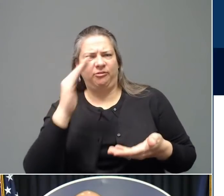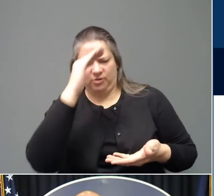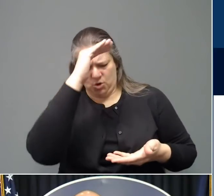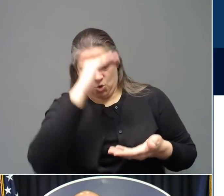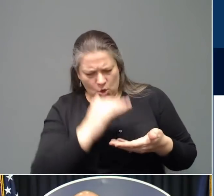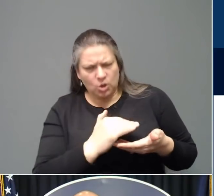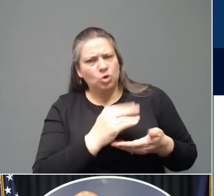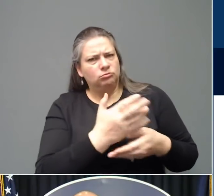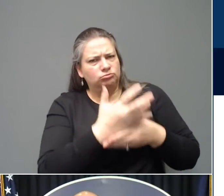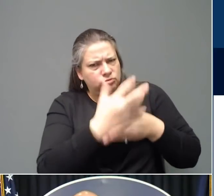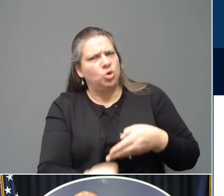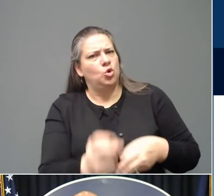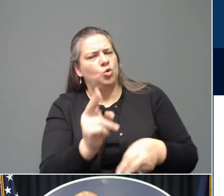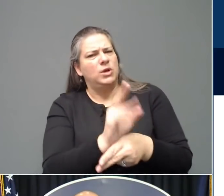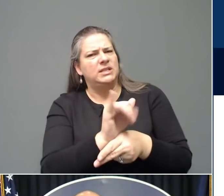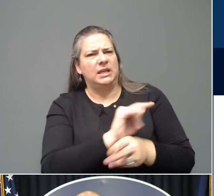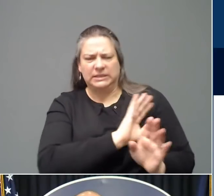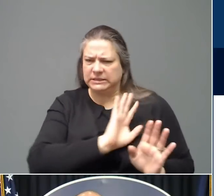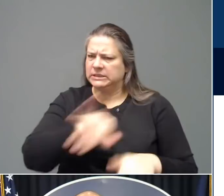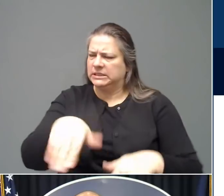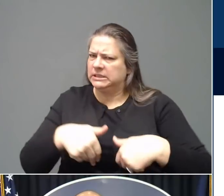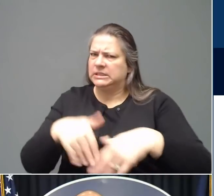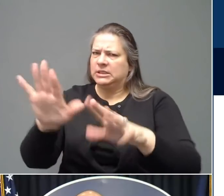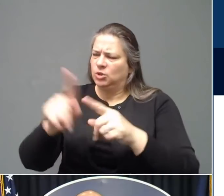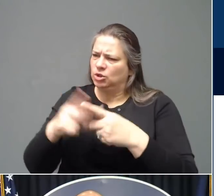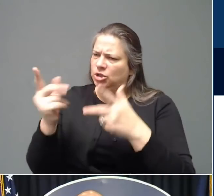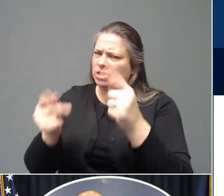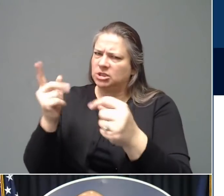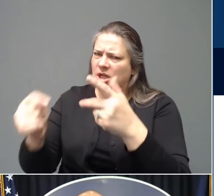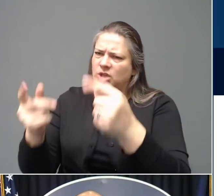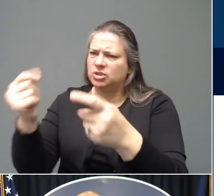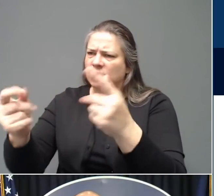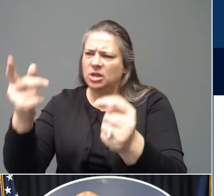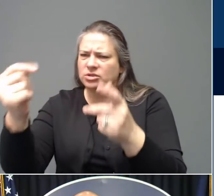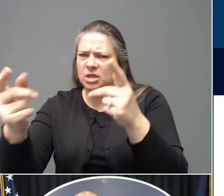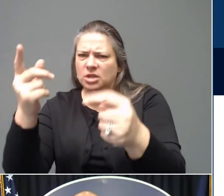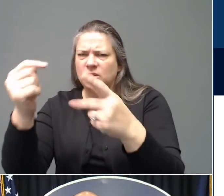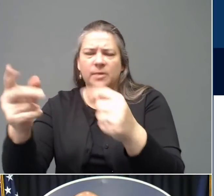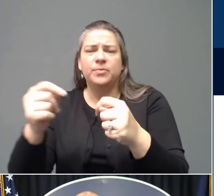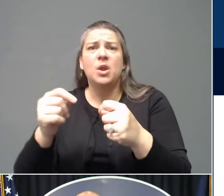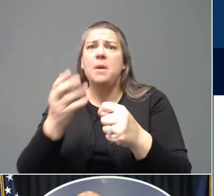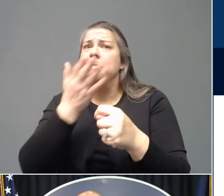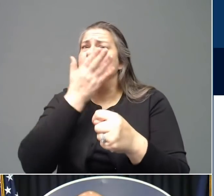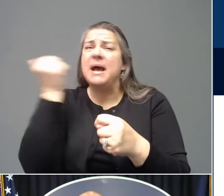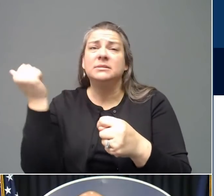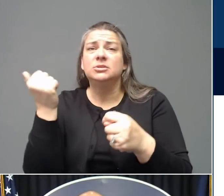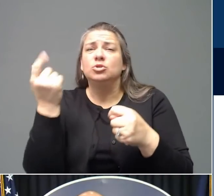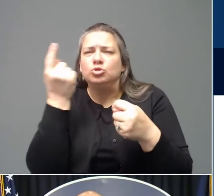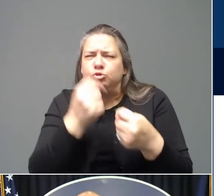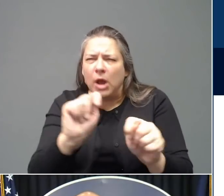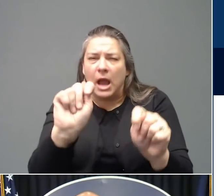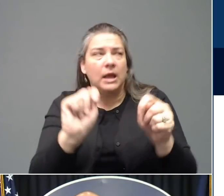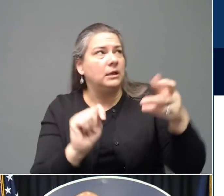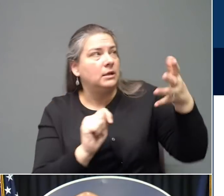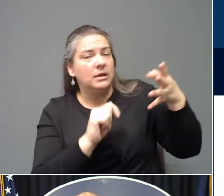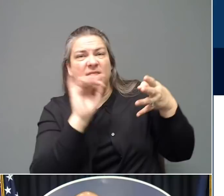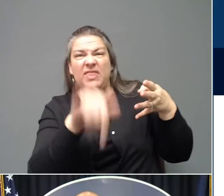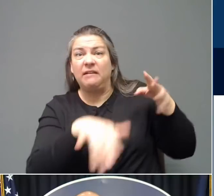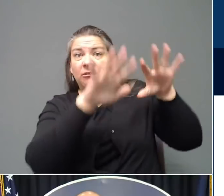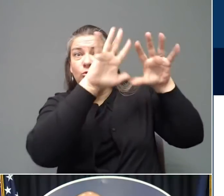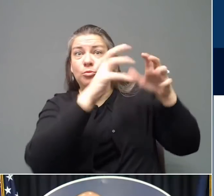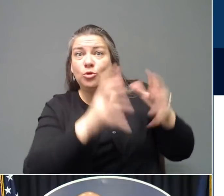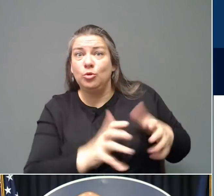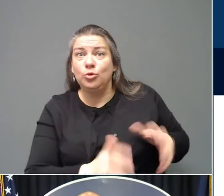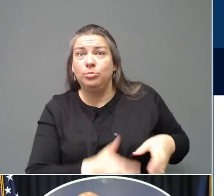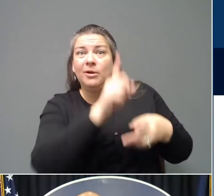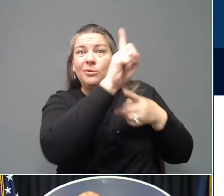the vaccine, do your very best to target and reach the highest risk individuals as defined in the phasing. But at the end of the day, every